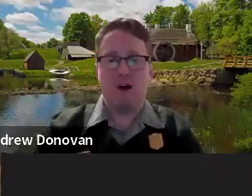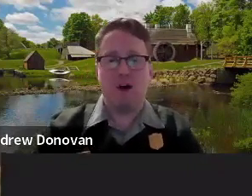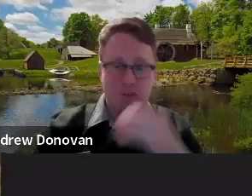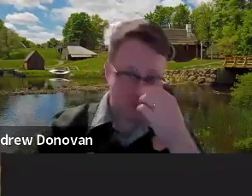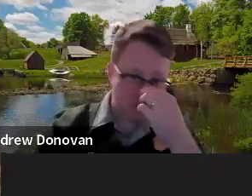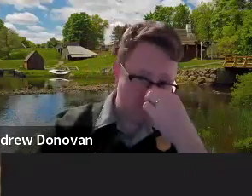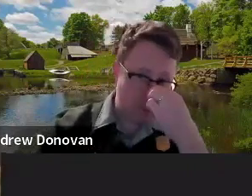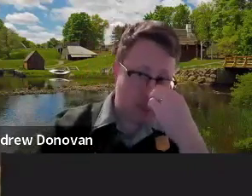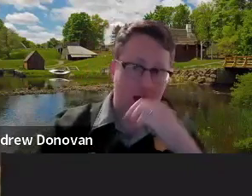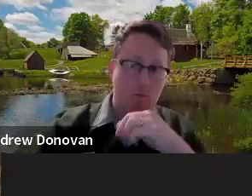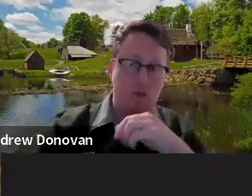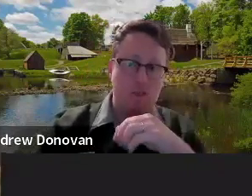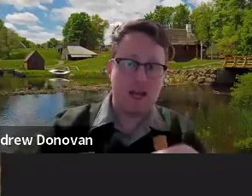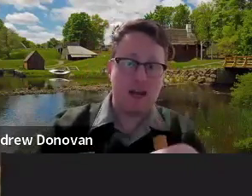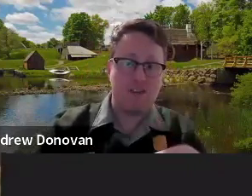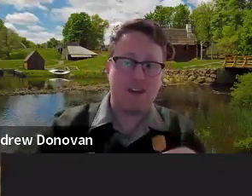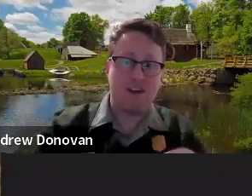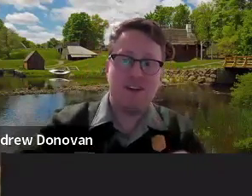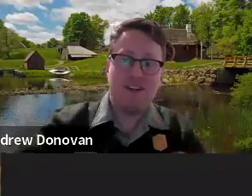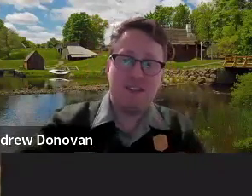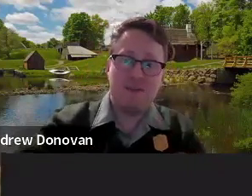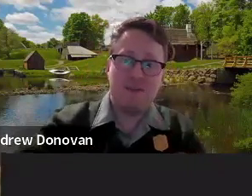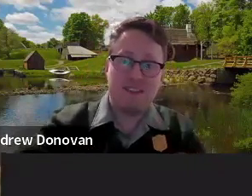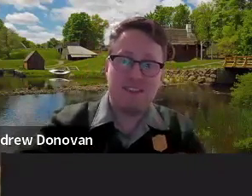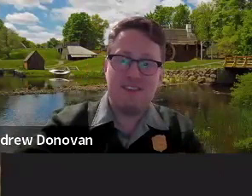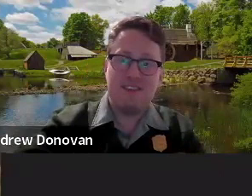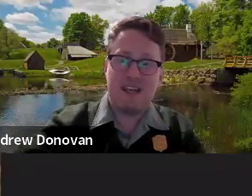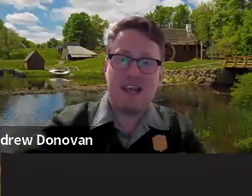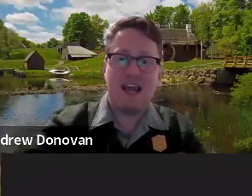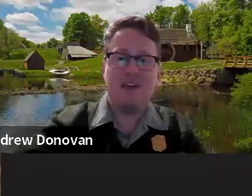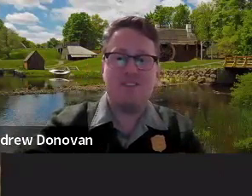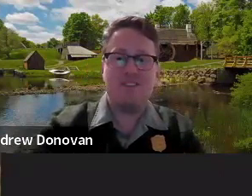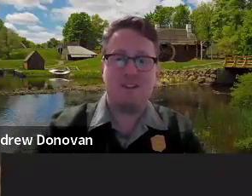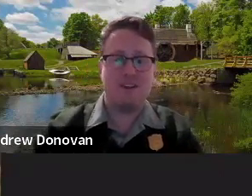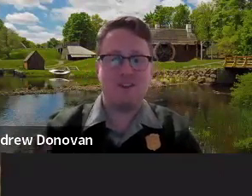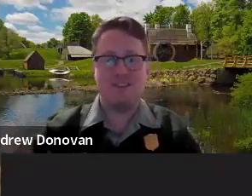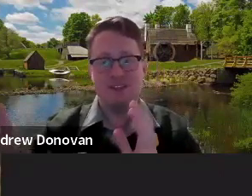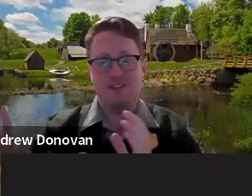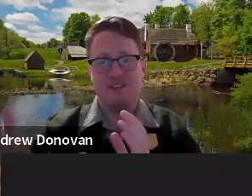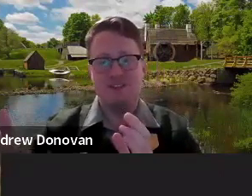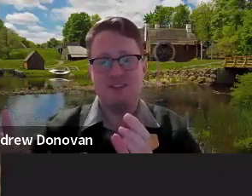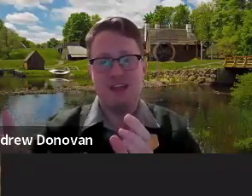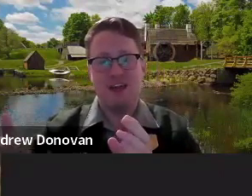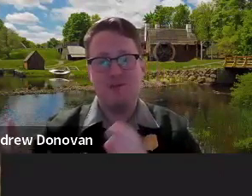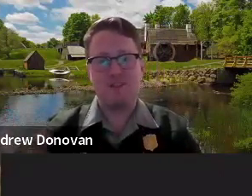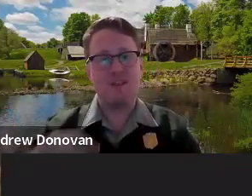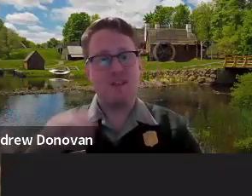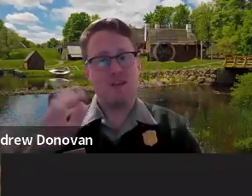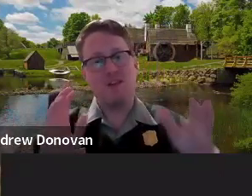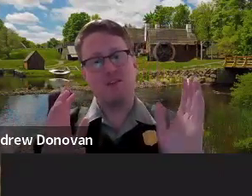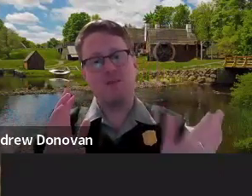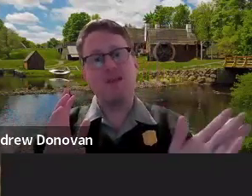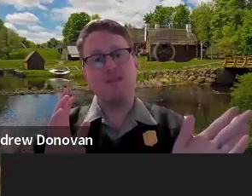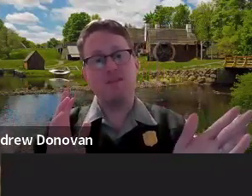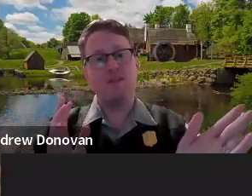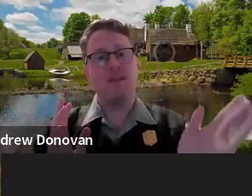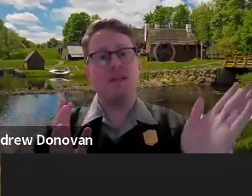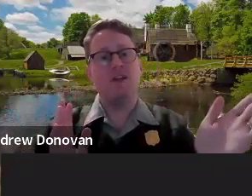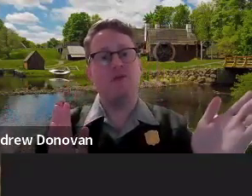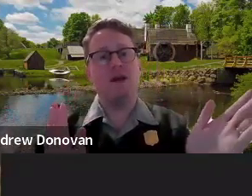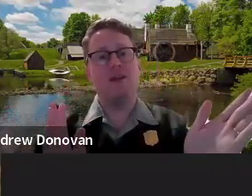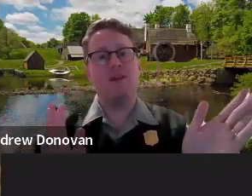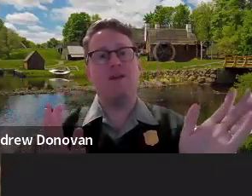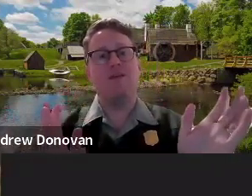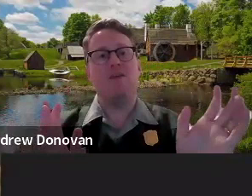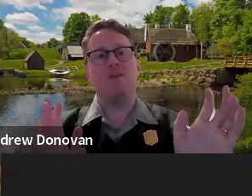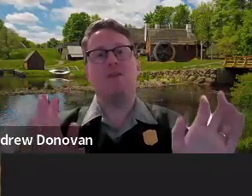that sort of long sort of wooden shaft there. You might see these kind of half circles, little sort of cams. They're spaced